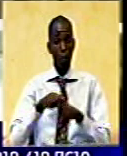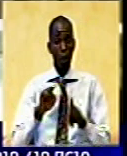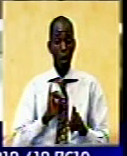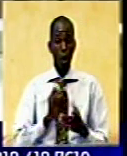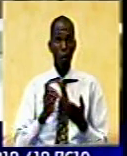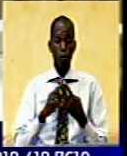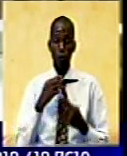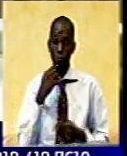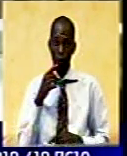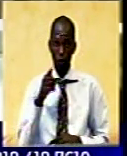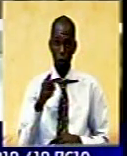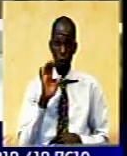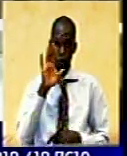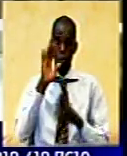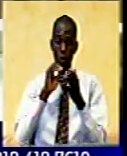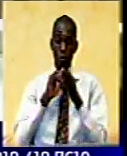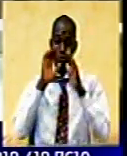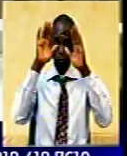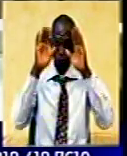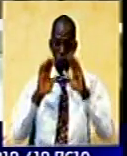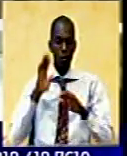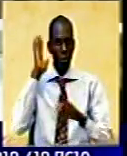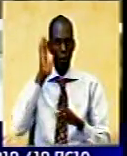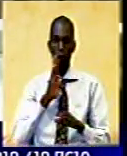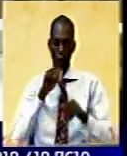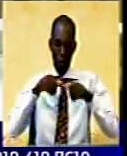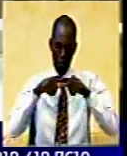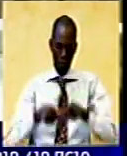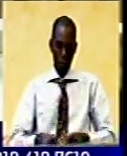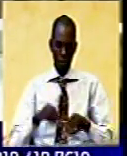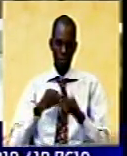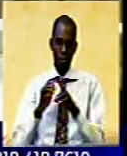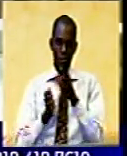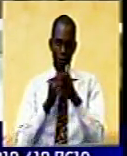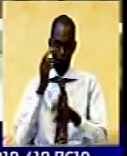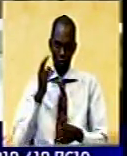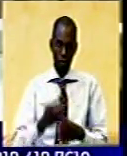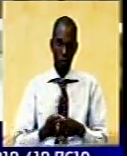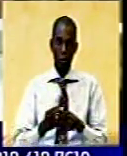tonight, but I want to tell you that your miracle shall be